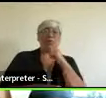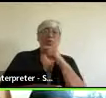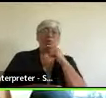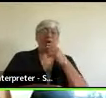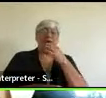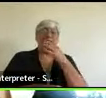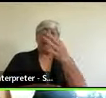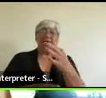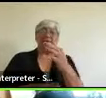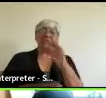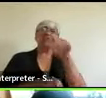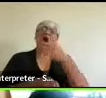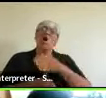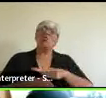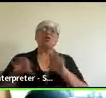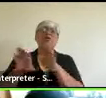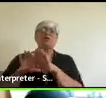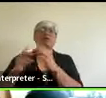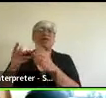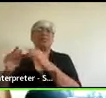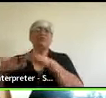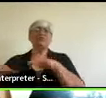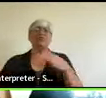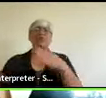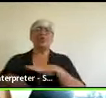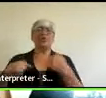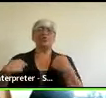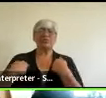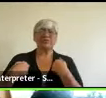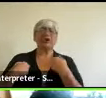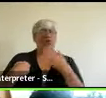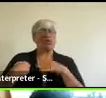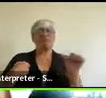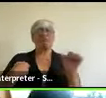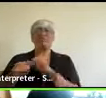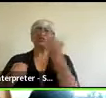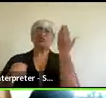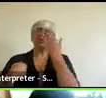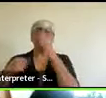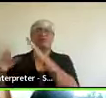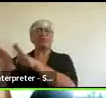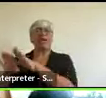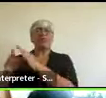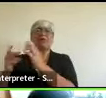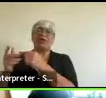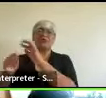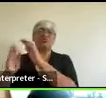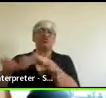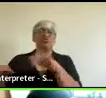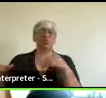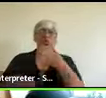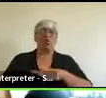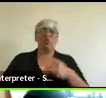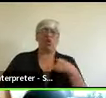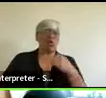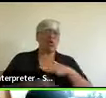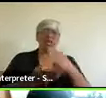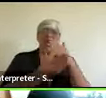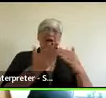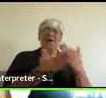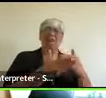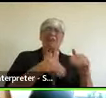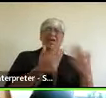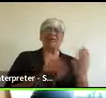like all the other children and attend school like all the other children, like his peers. The mother considered this